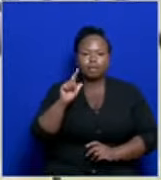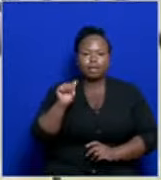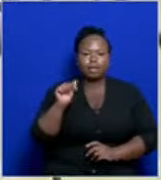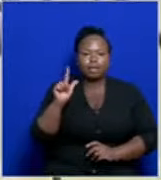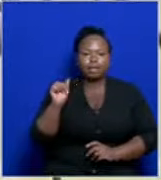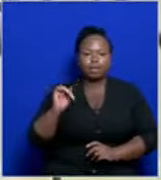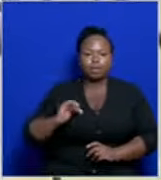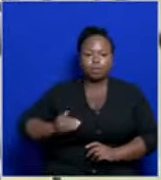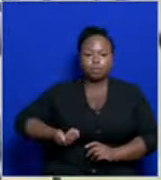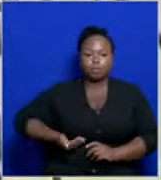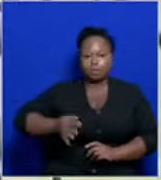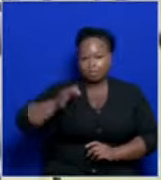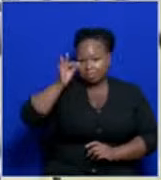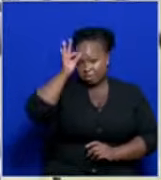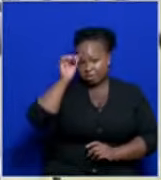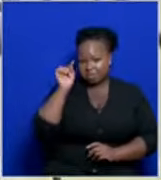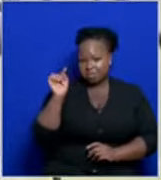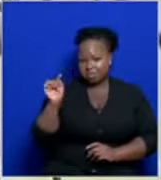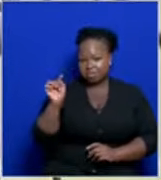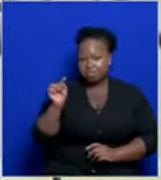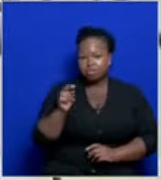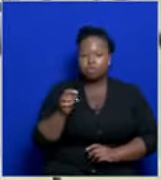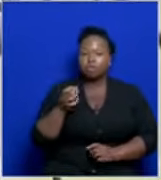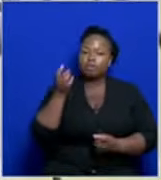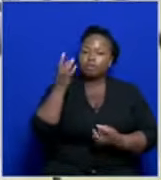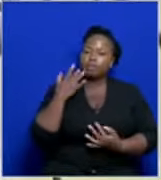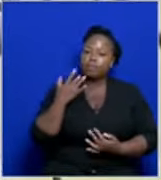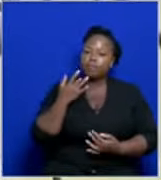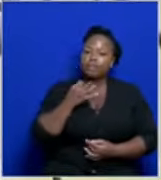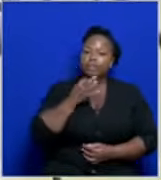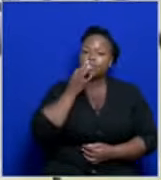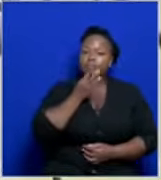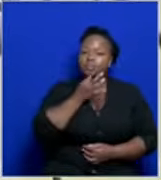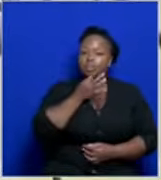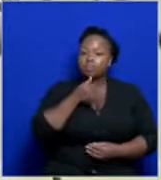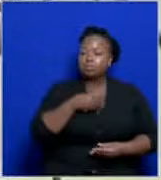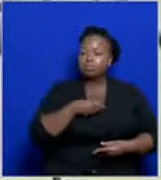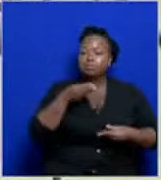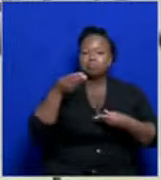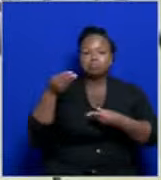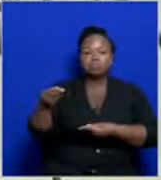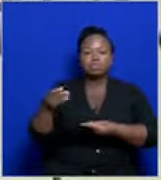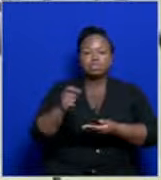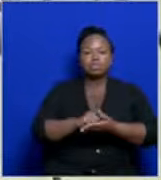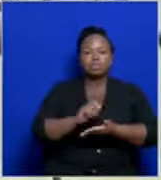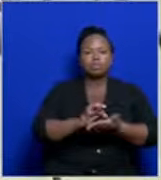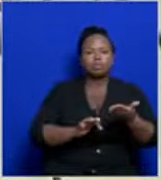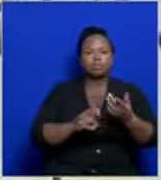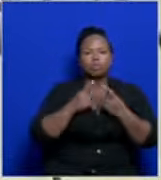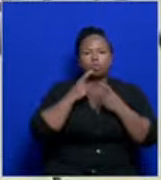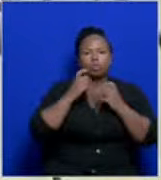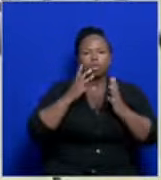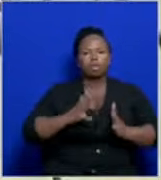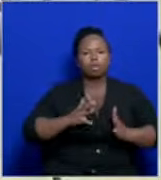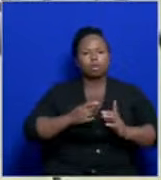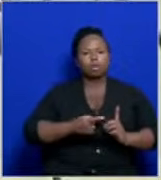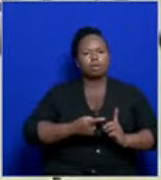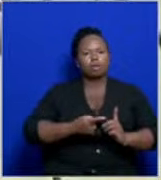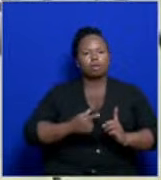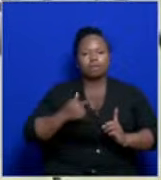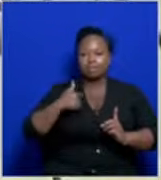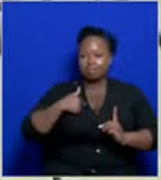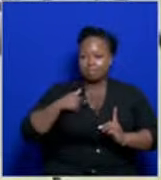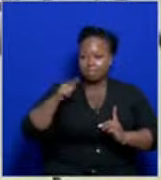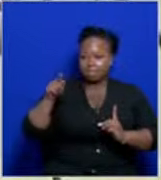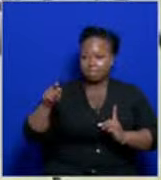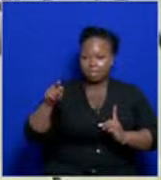that I gave them the statement of the complainant. I made them to watch the video